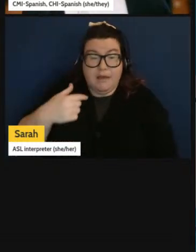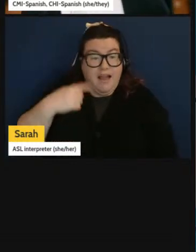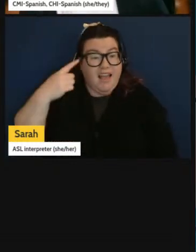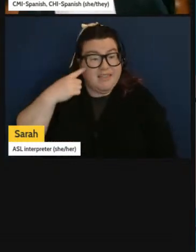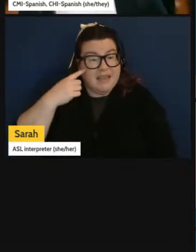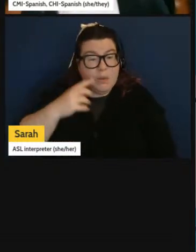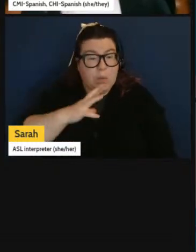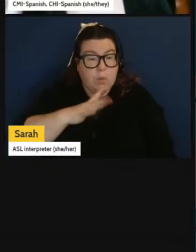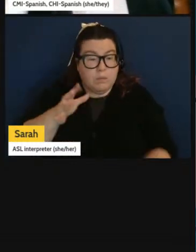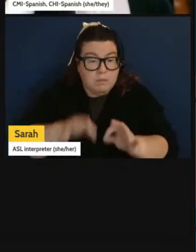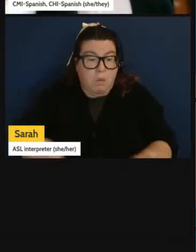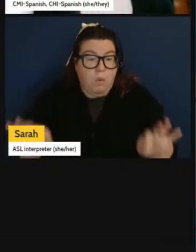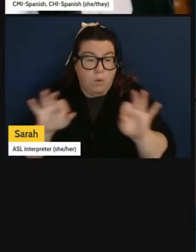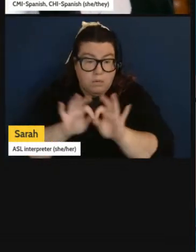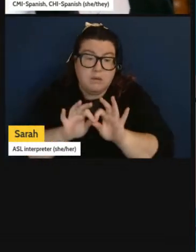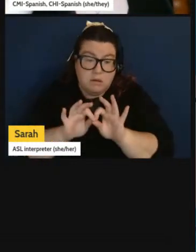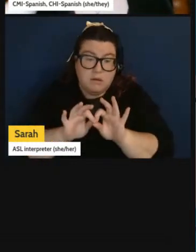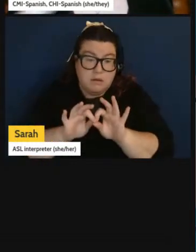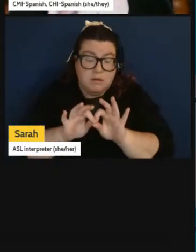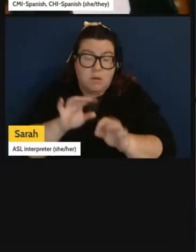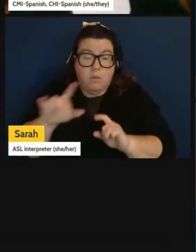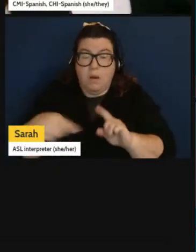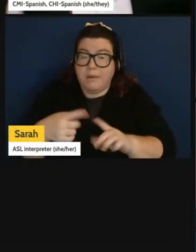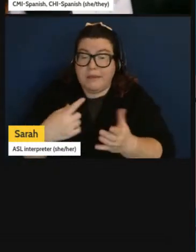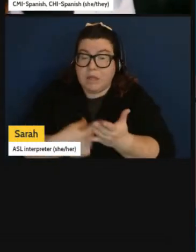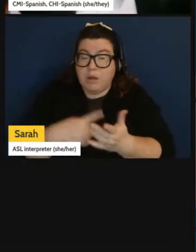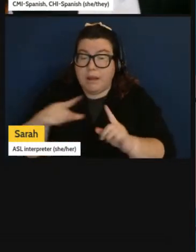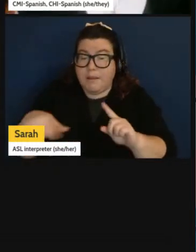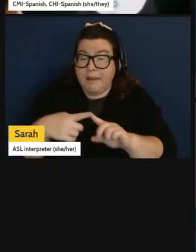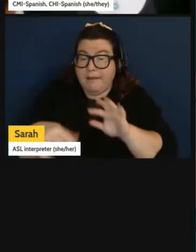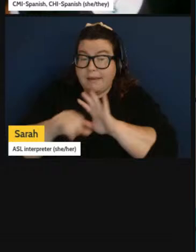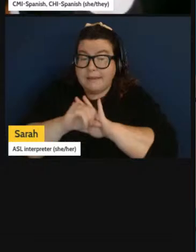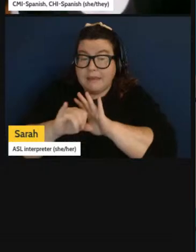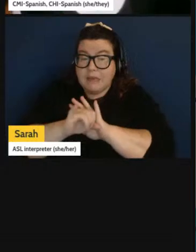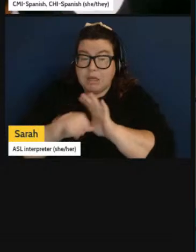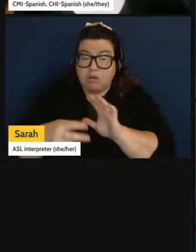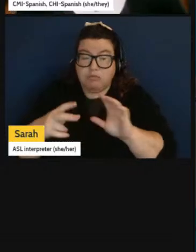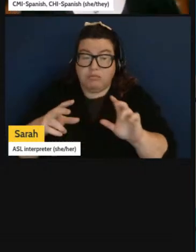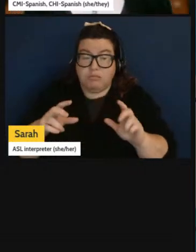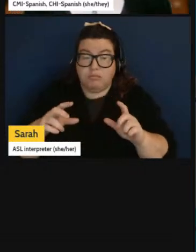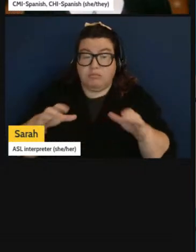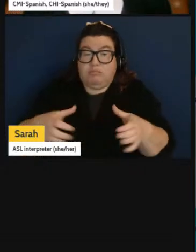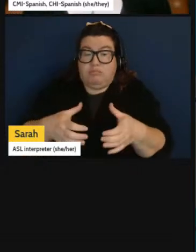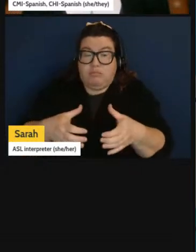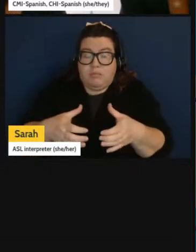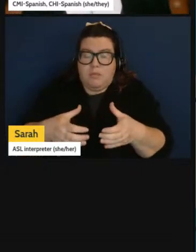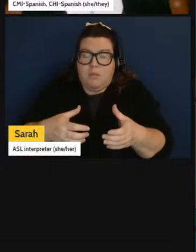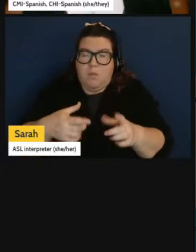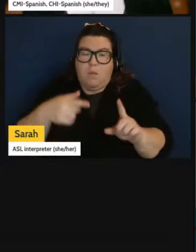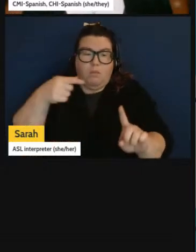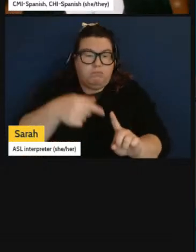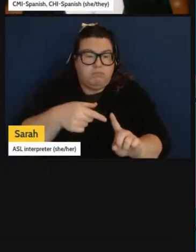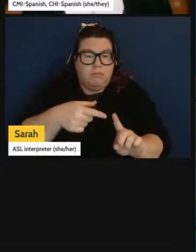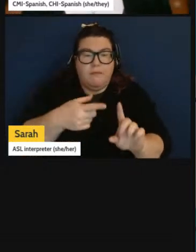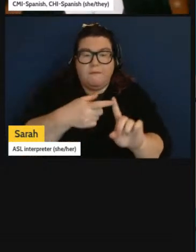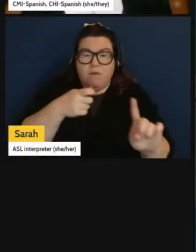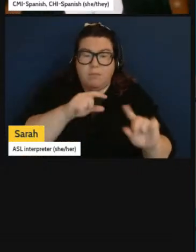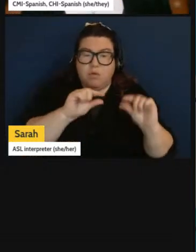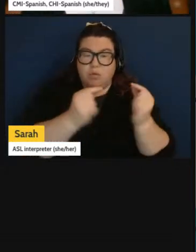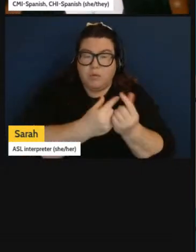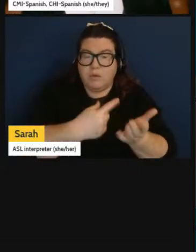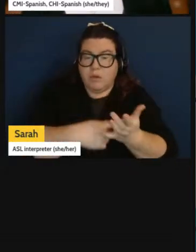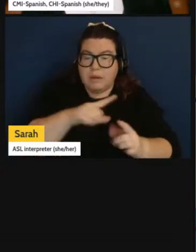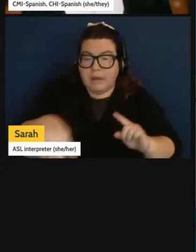really important, that when we talk about identity terms, that we go to the groups that we're talking about. We don't